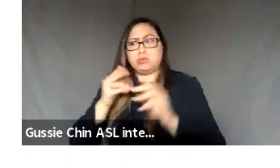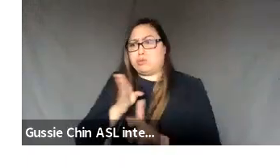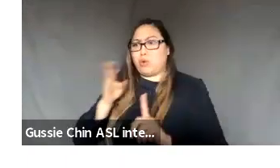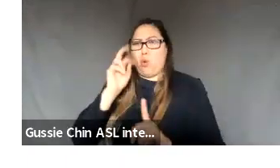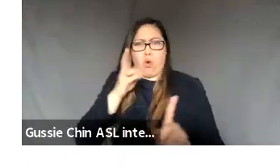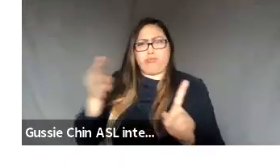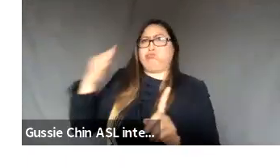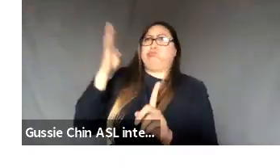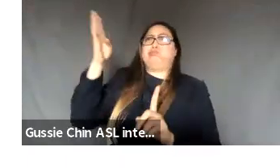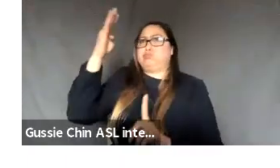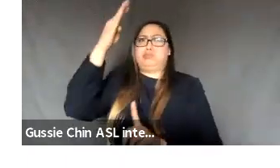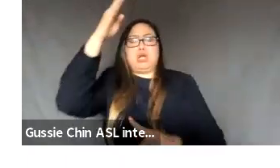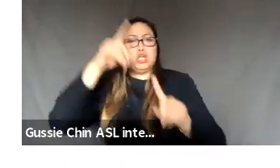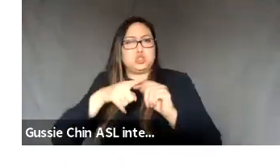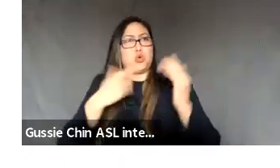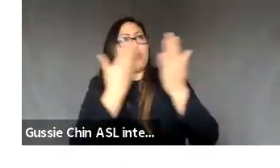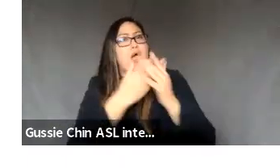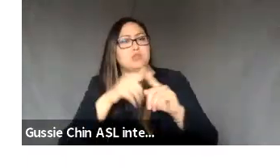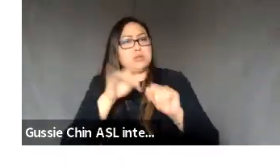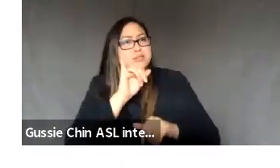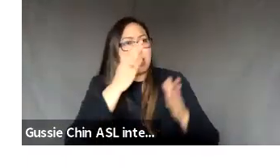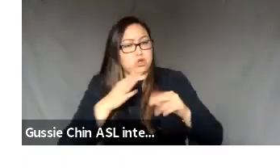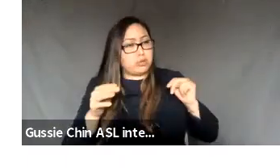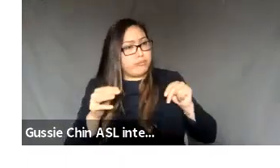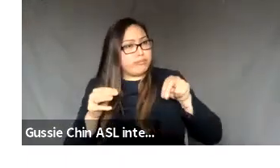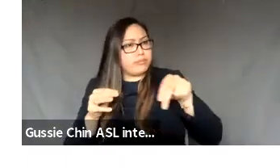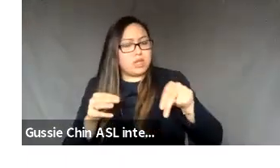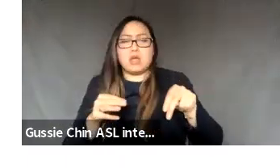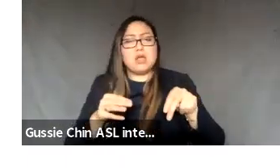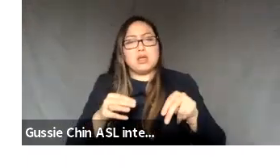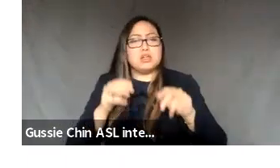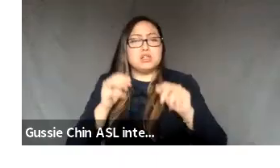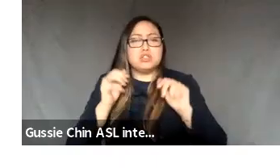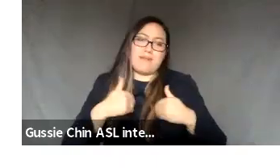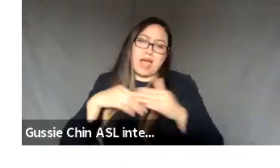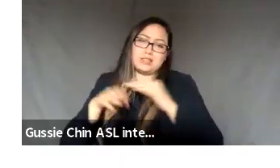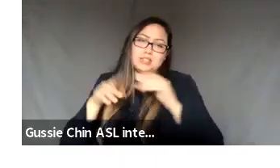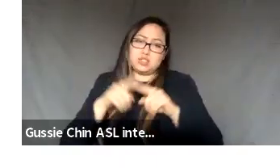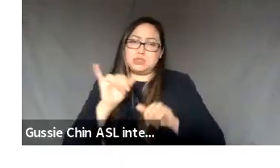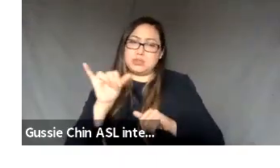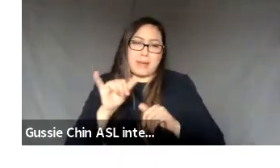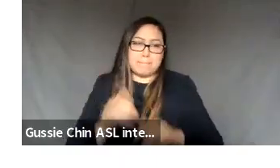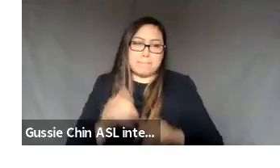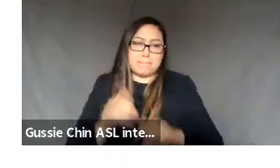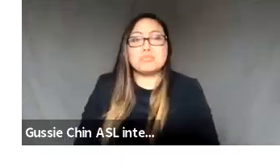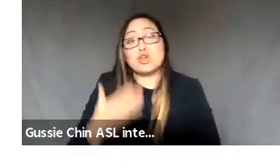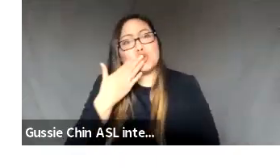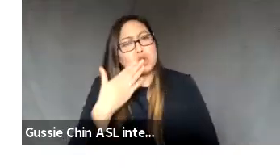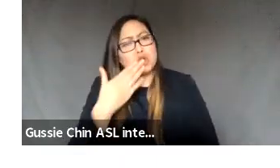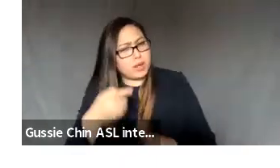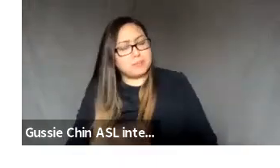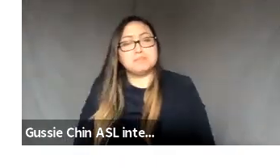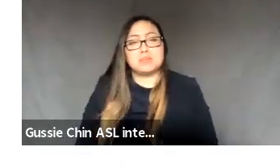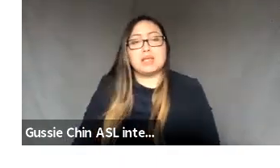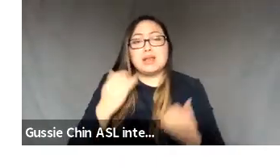to get to the same place that everybody else can just walk over to. Exactly. That's a great point. Yep. Okay, so let's move on to the next